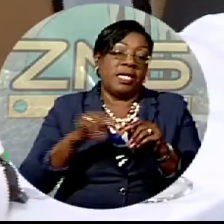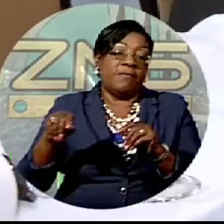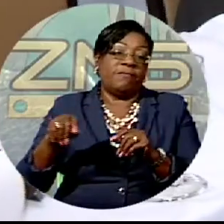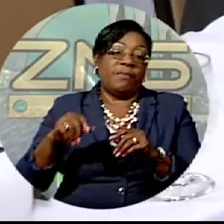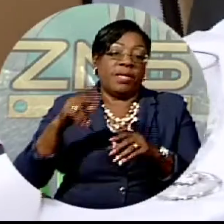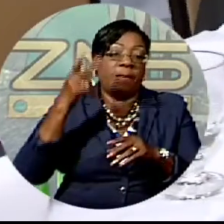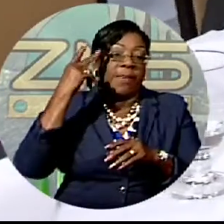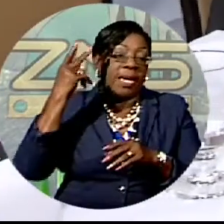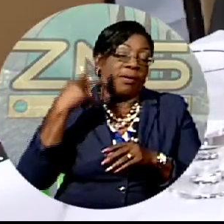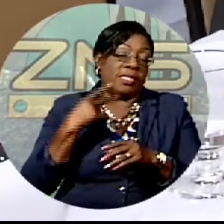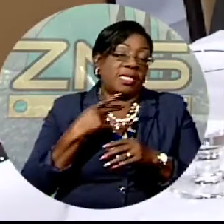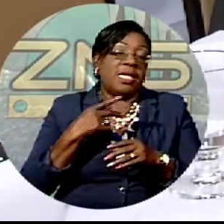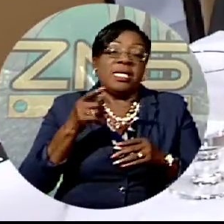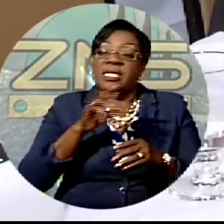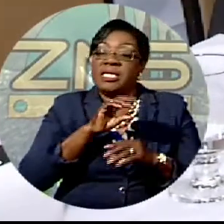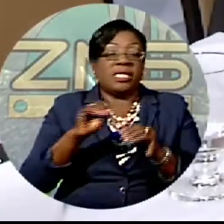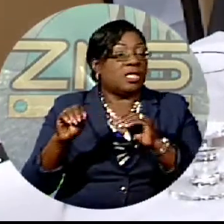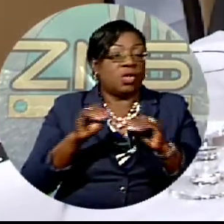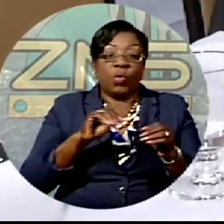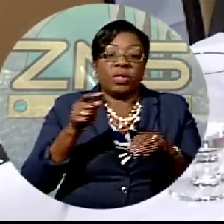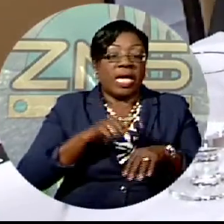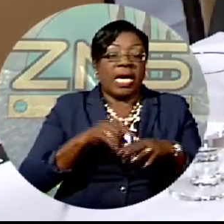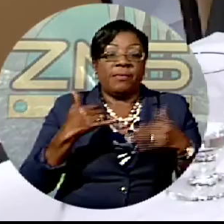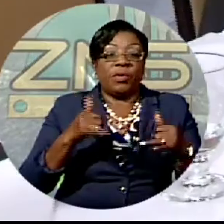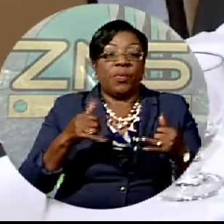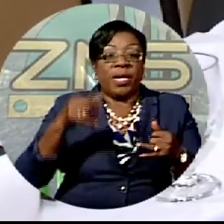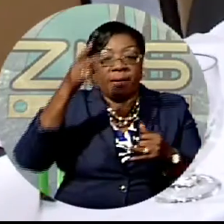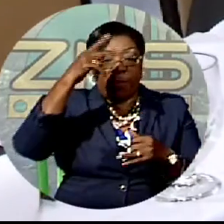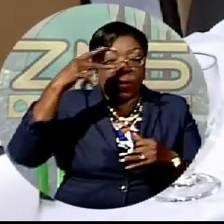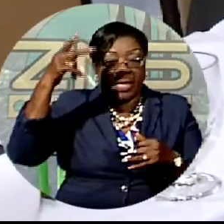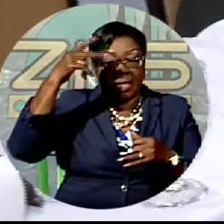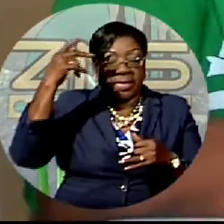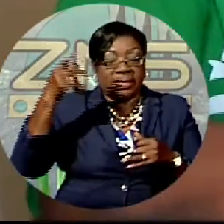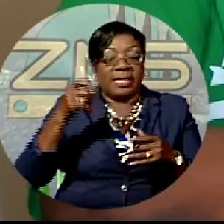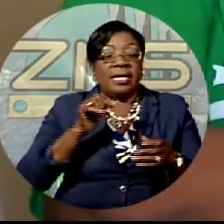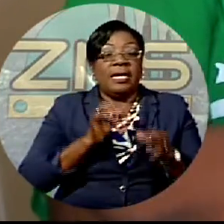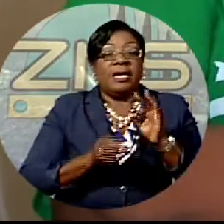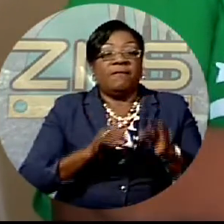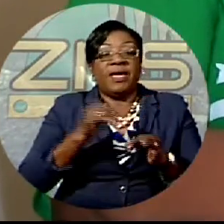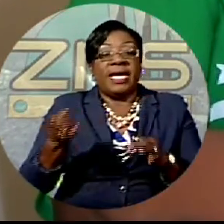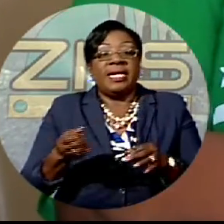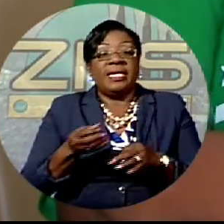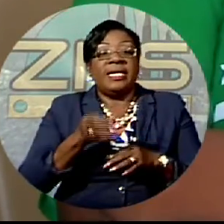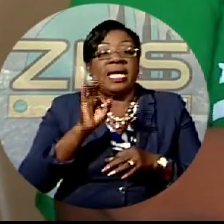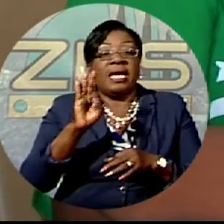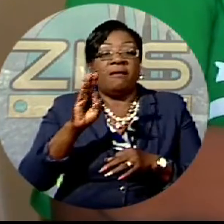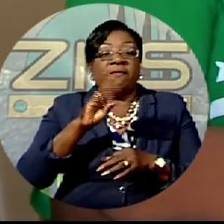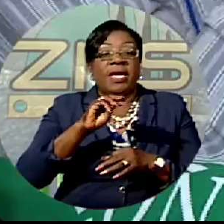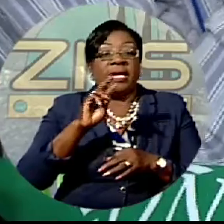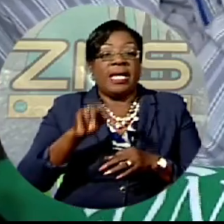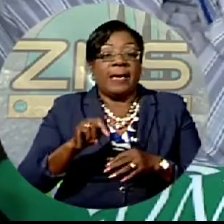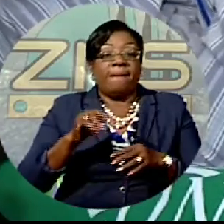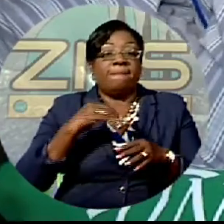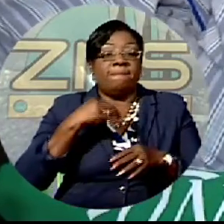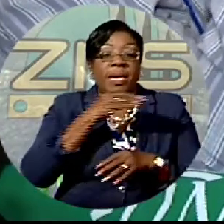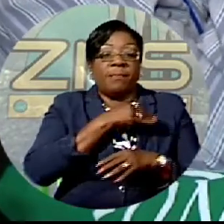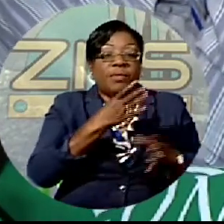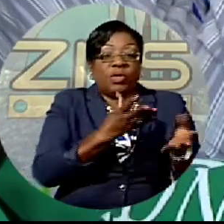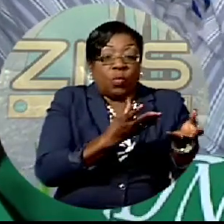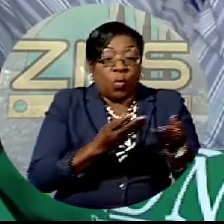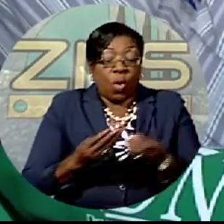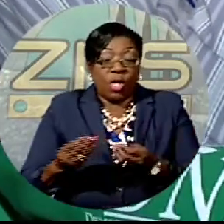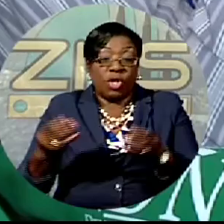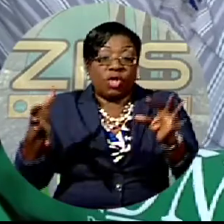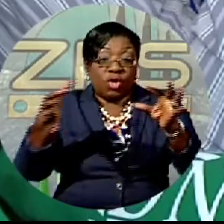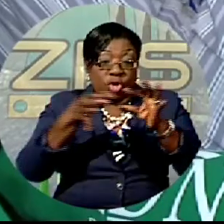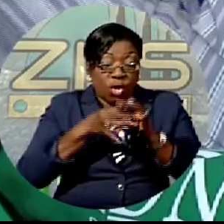play politics. He adds that if any FNM member wants to join the DNA, they can, but insists receiving a candidacy is not automatic.